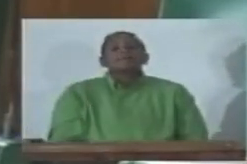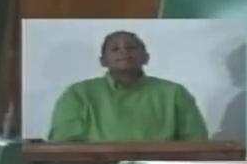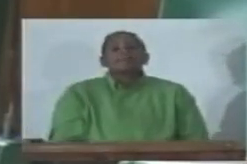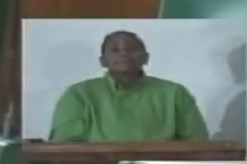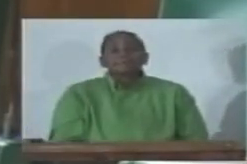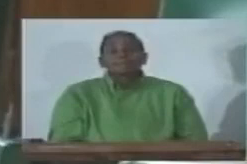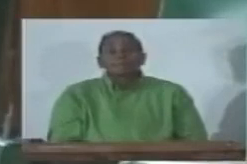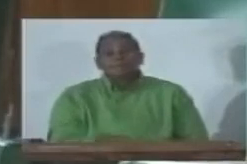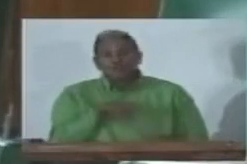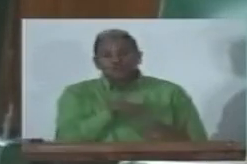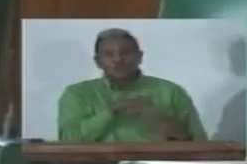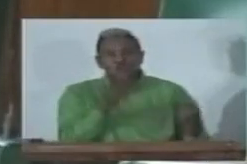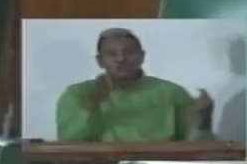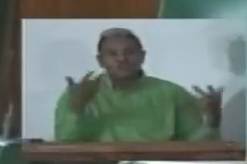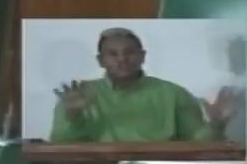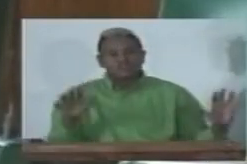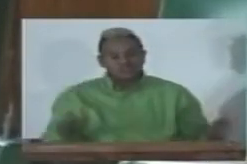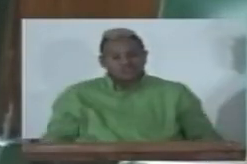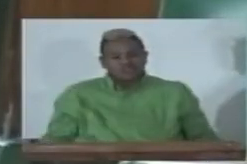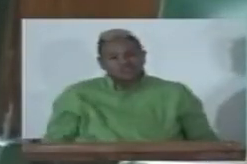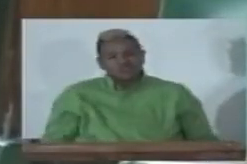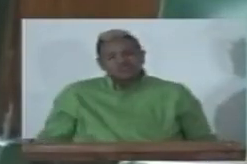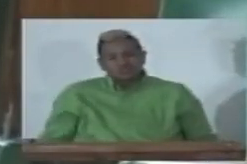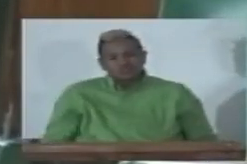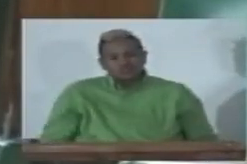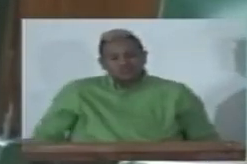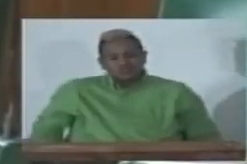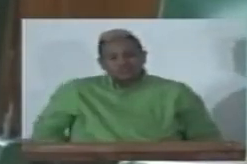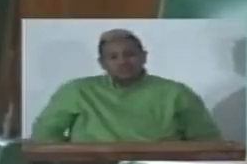a study was done.